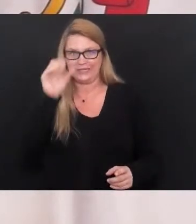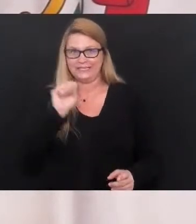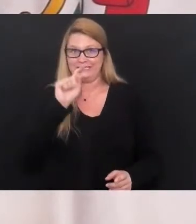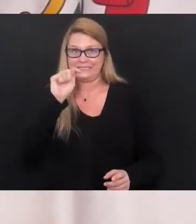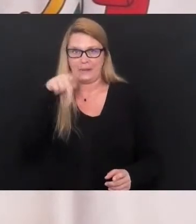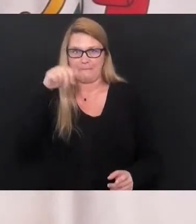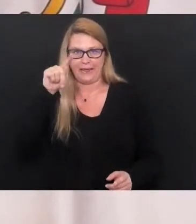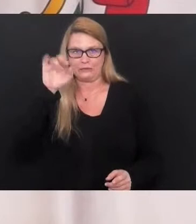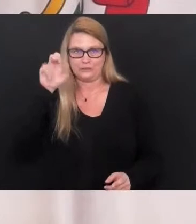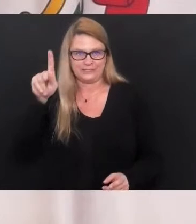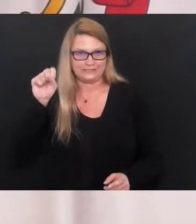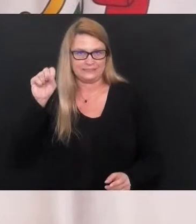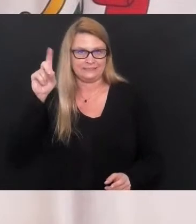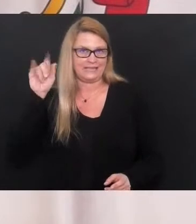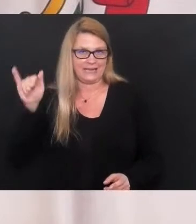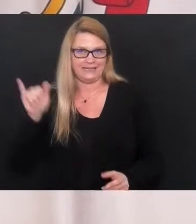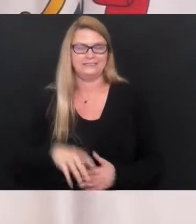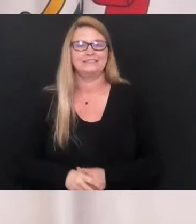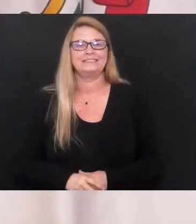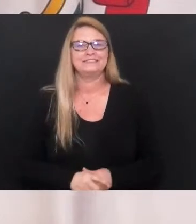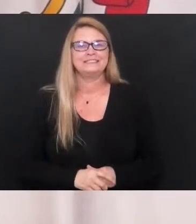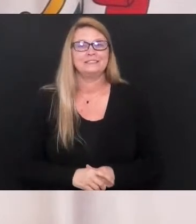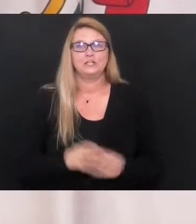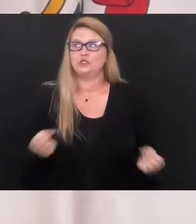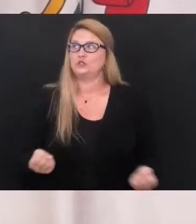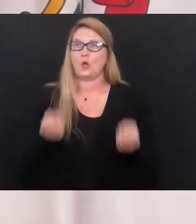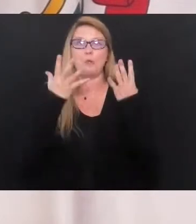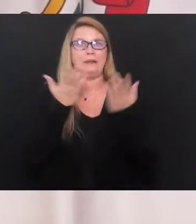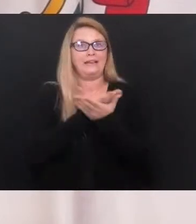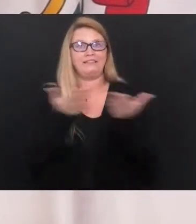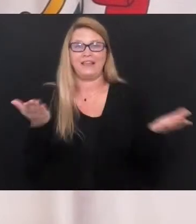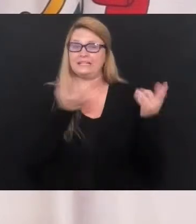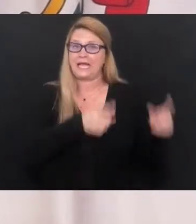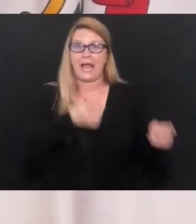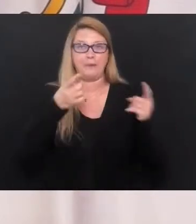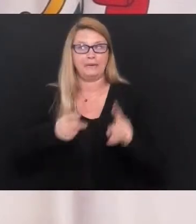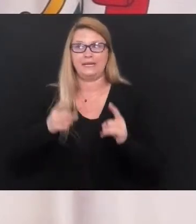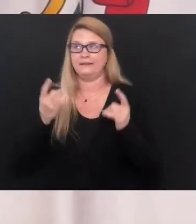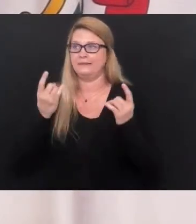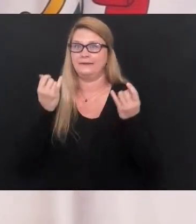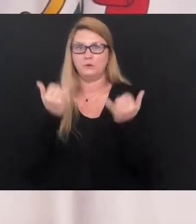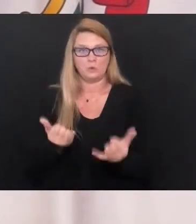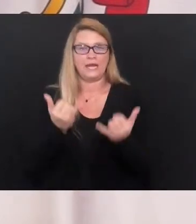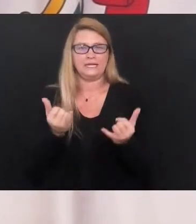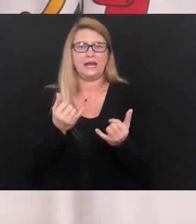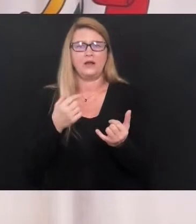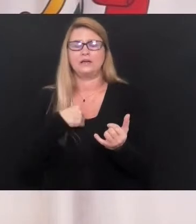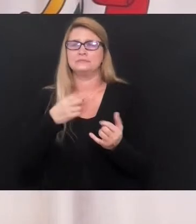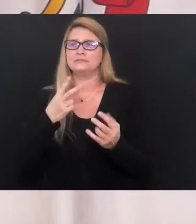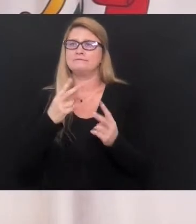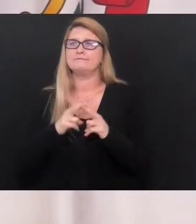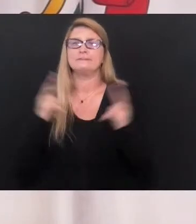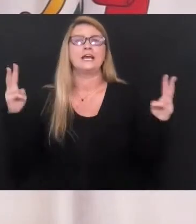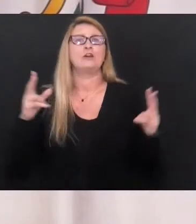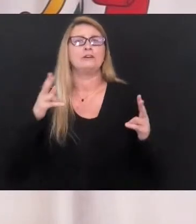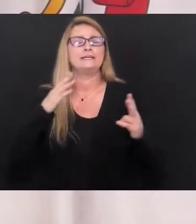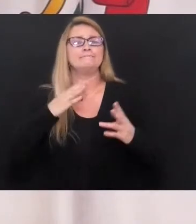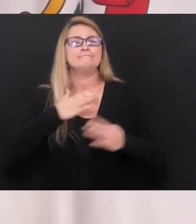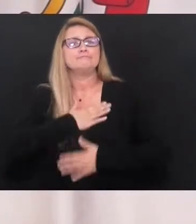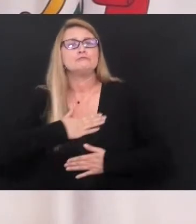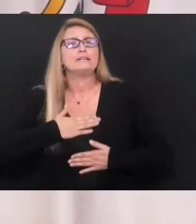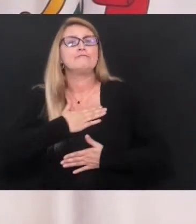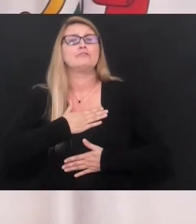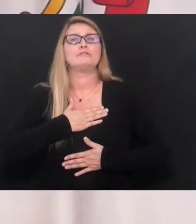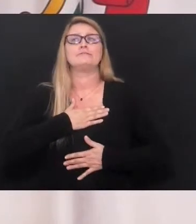just so many things, to think about, and so many things to be grateful about, and so many things to be